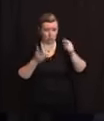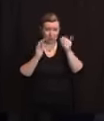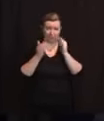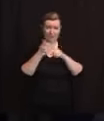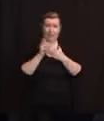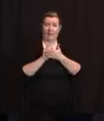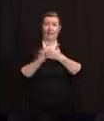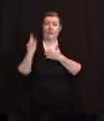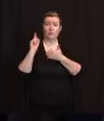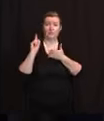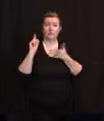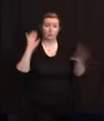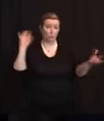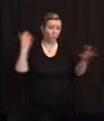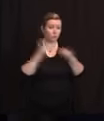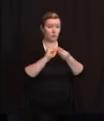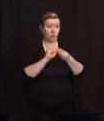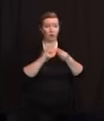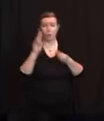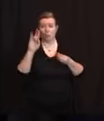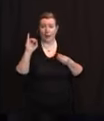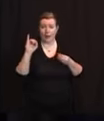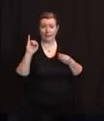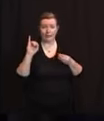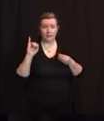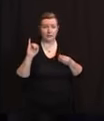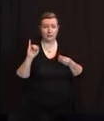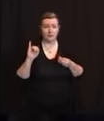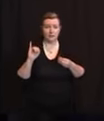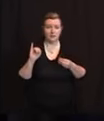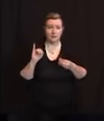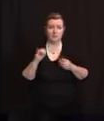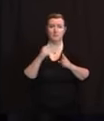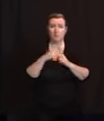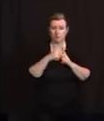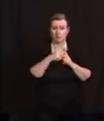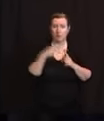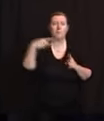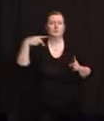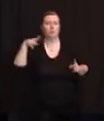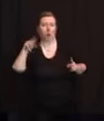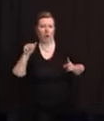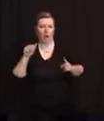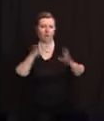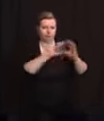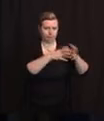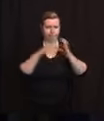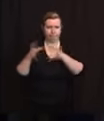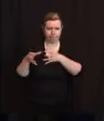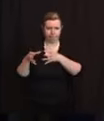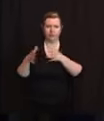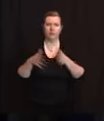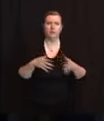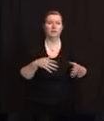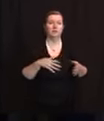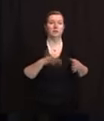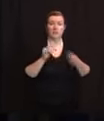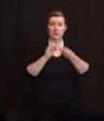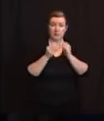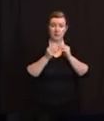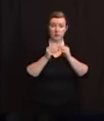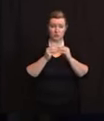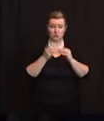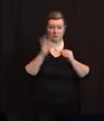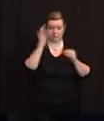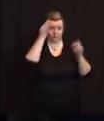total UI, straight UI of our trust fund claimants, plus our PUA and other claimants, and the number you talked about today is just our straight UI claimants,